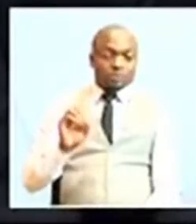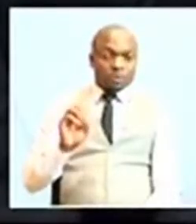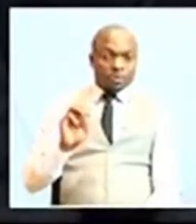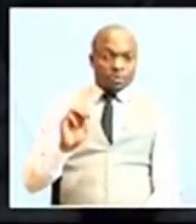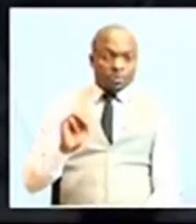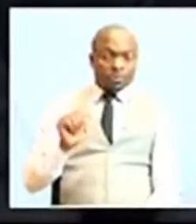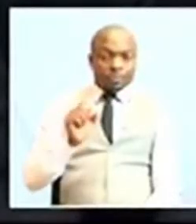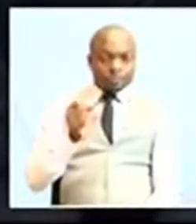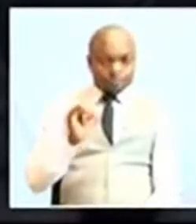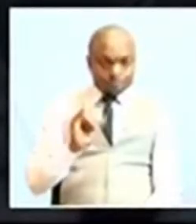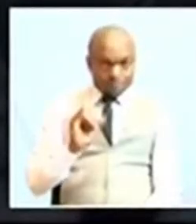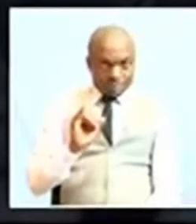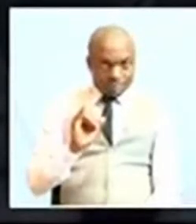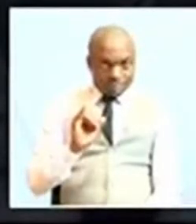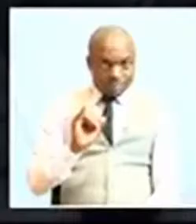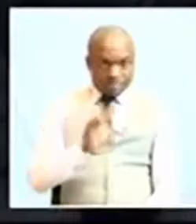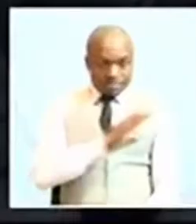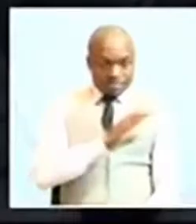and